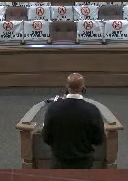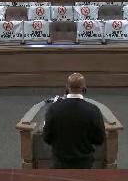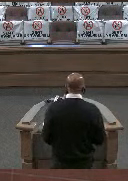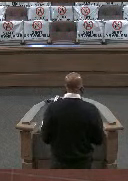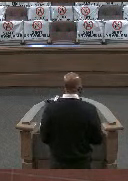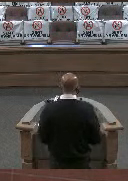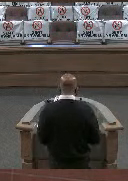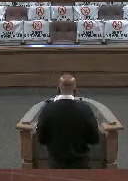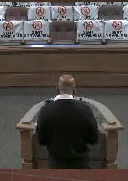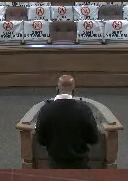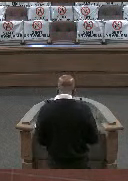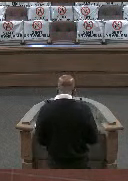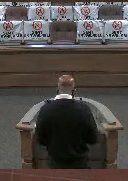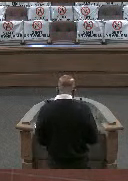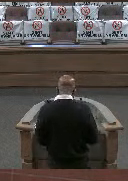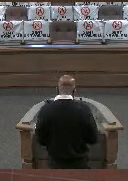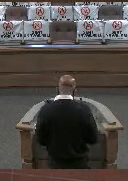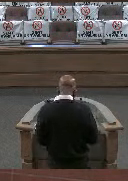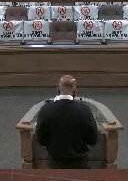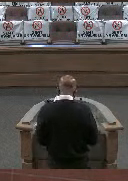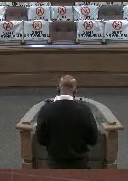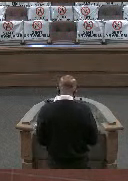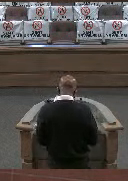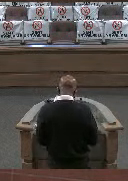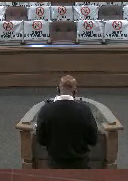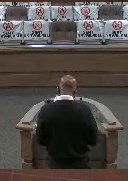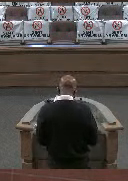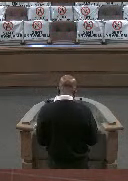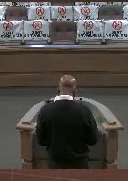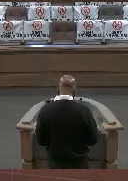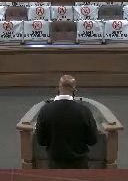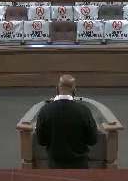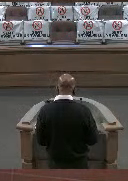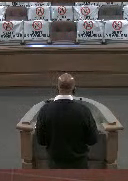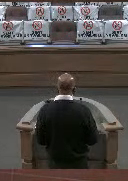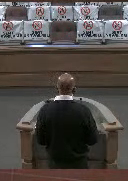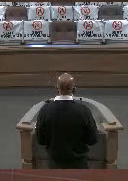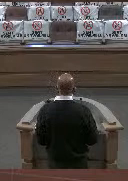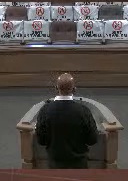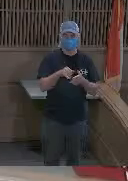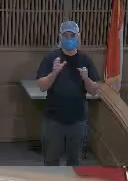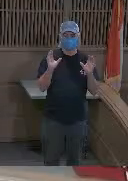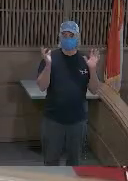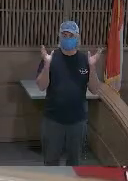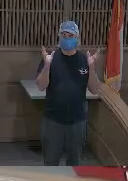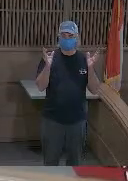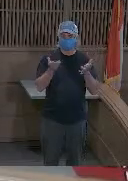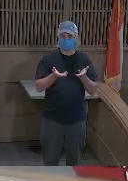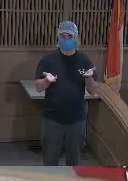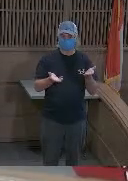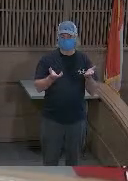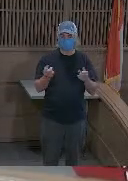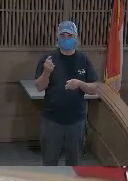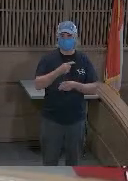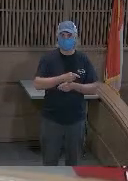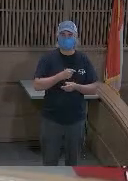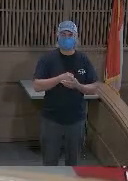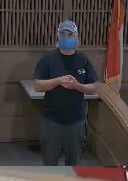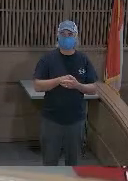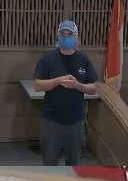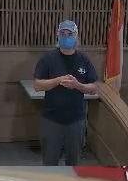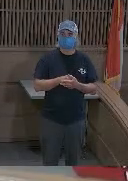Thank you, Mr. Allen, for being with us today, providing an update from Dougherty County EMS perspective, our